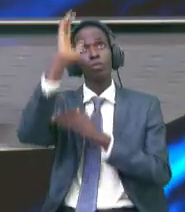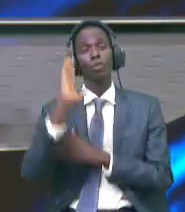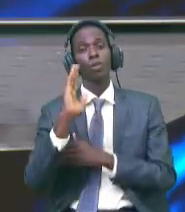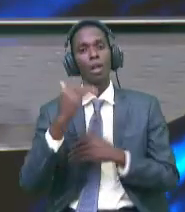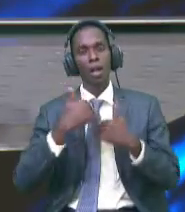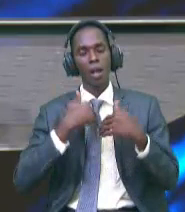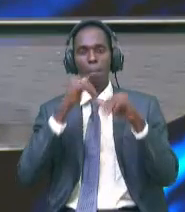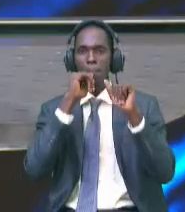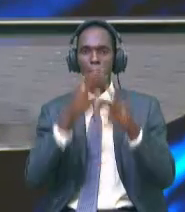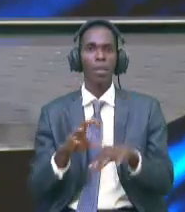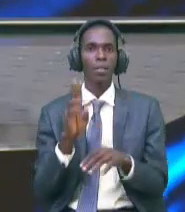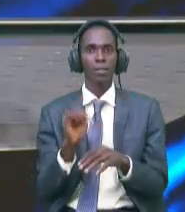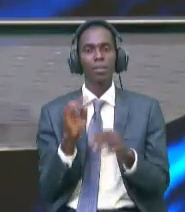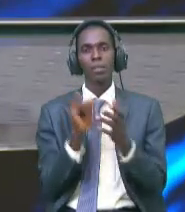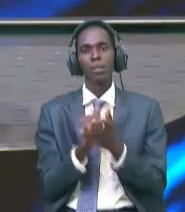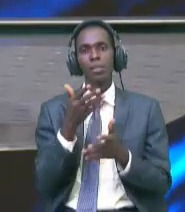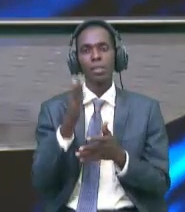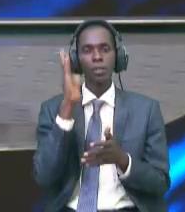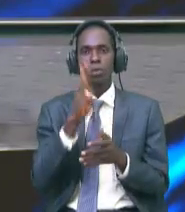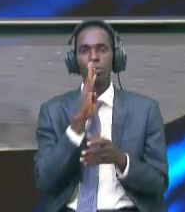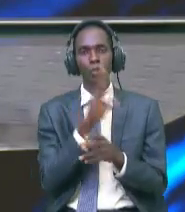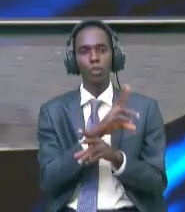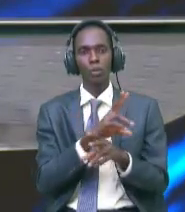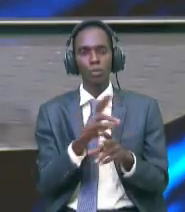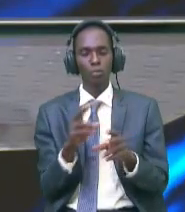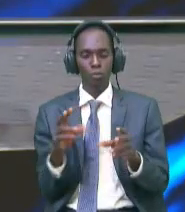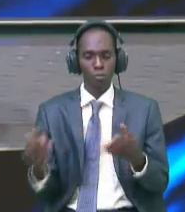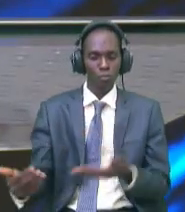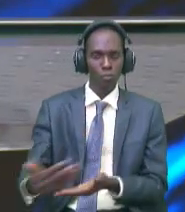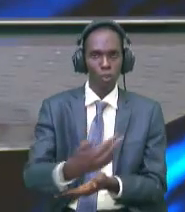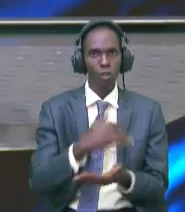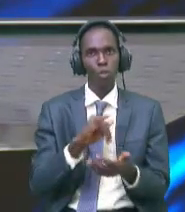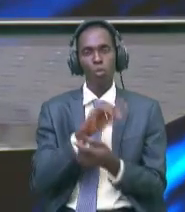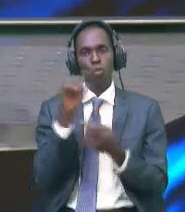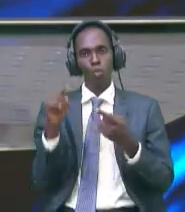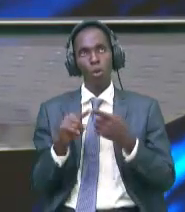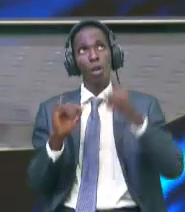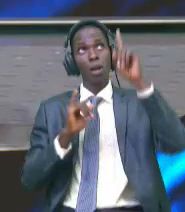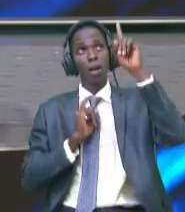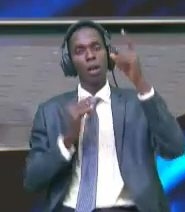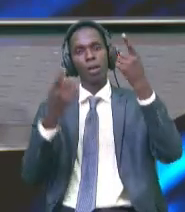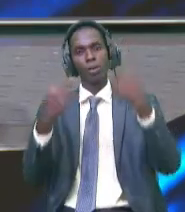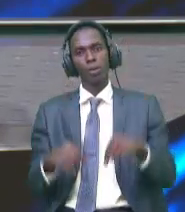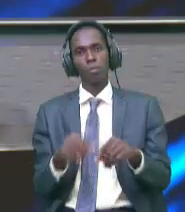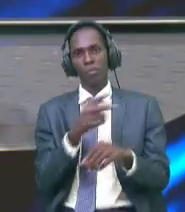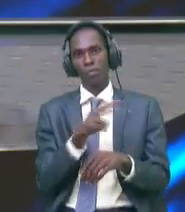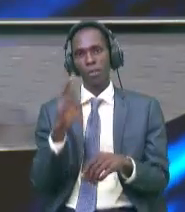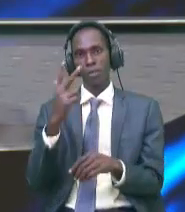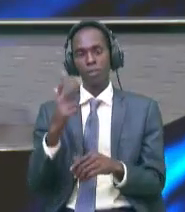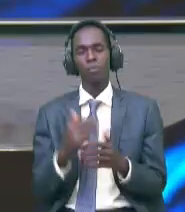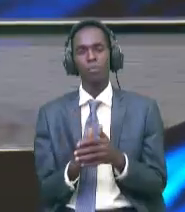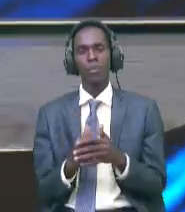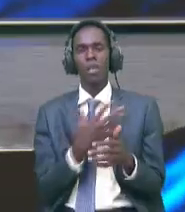him. That there be no gatherings when I come. And then in verse 3, it says,